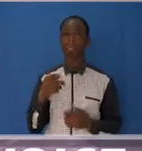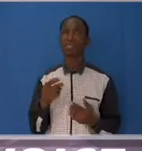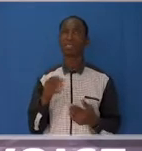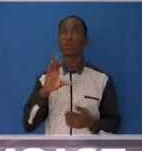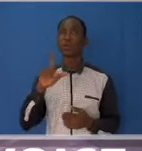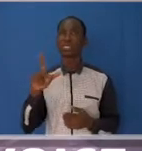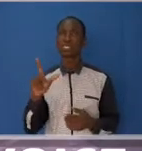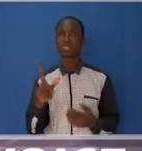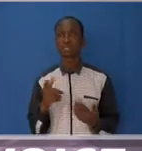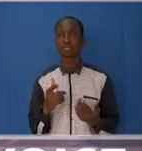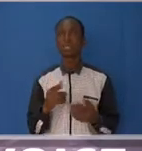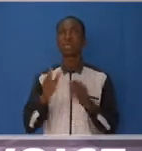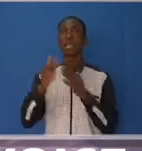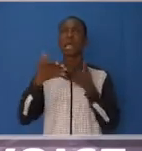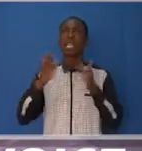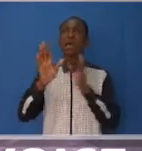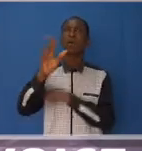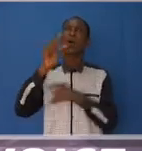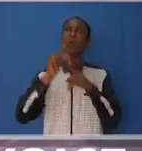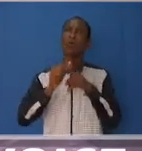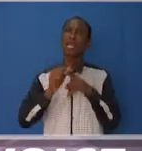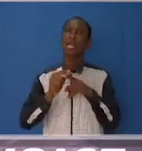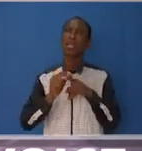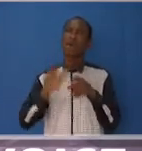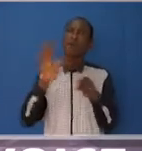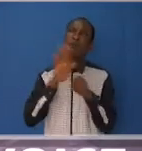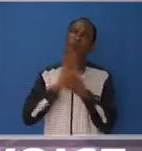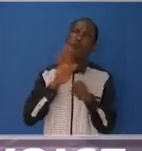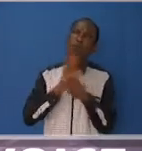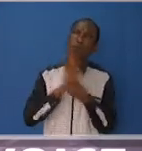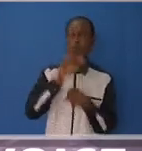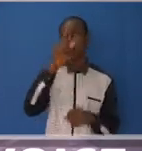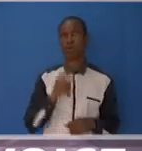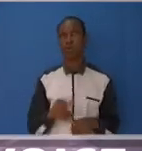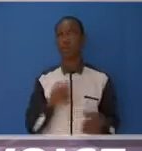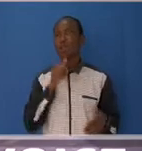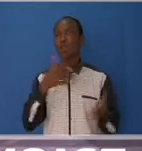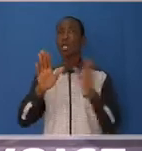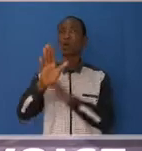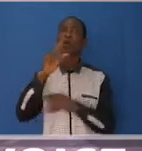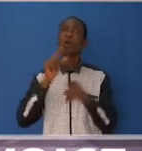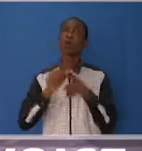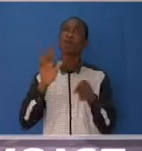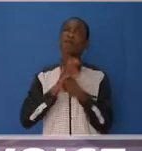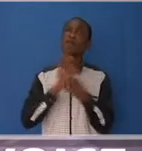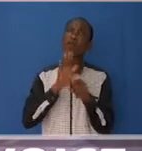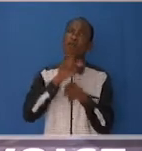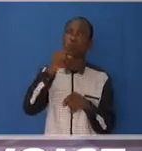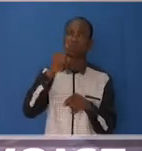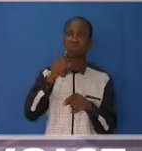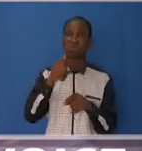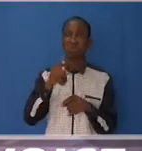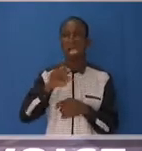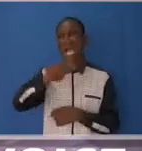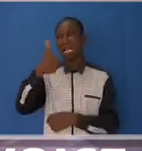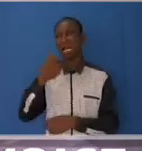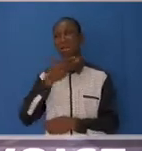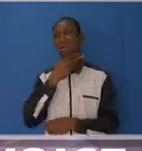someone entire your mubebre? Say, Yama Christo as someone entire your mubebrea. And none you could eat as of four beans and